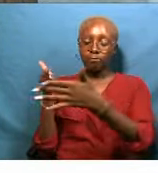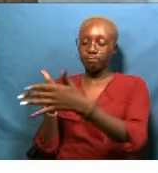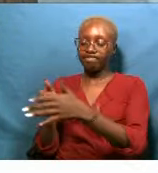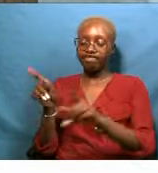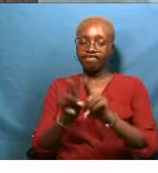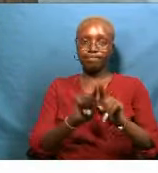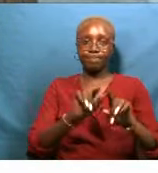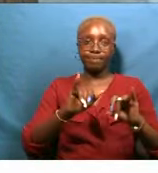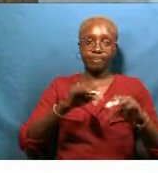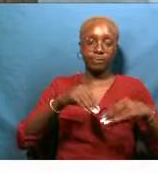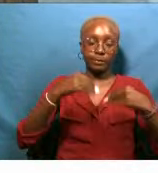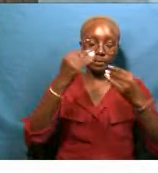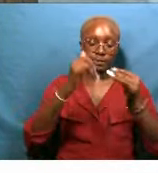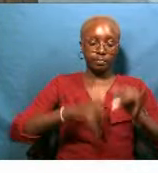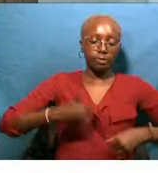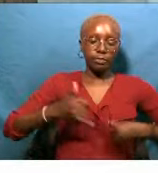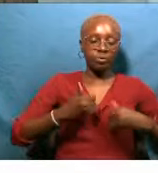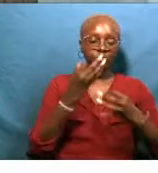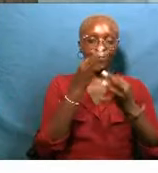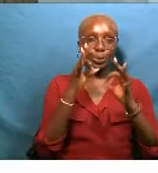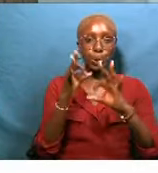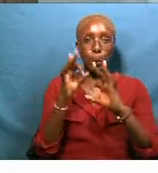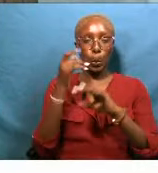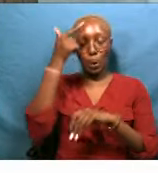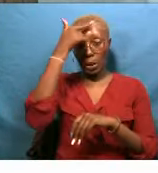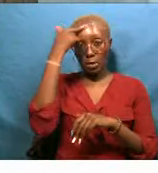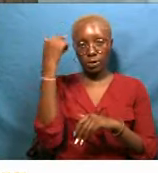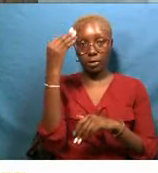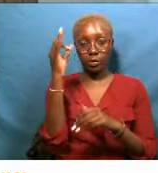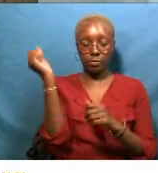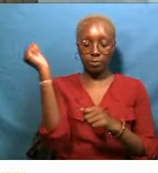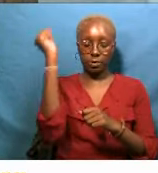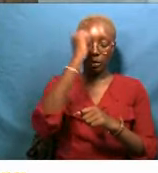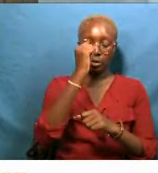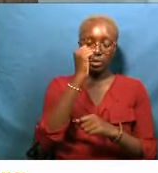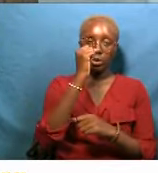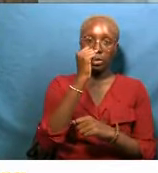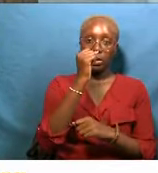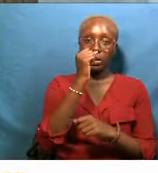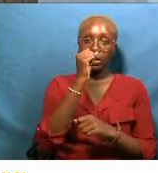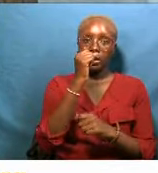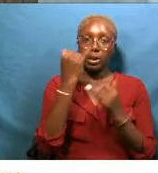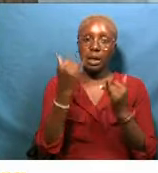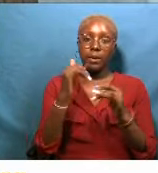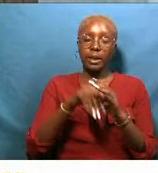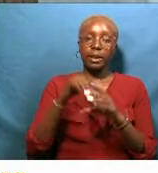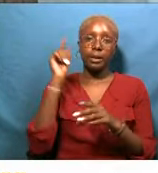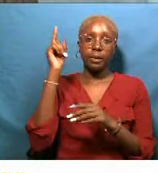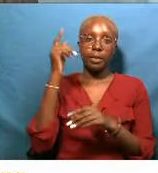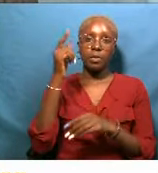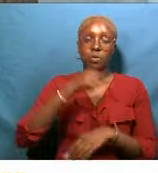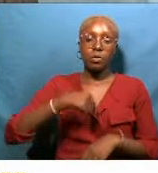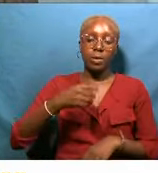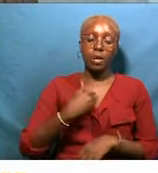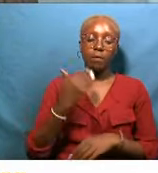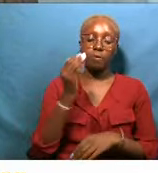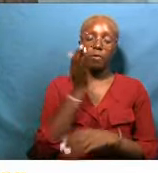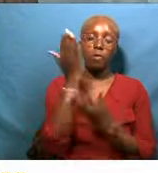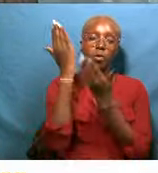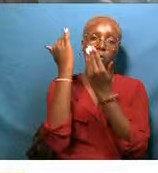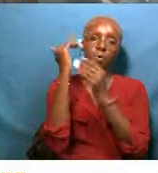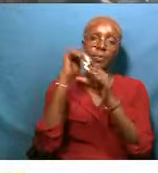freedom because of the resurrection. So in him, we have hope. Amen? In Christ, we